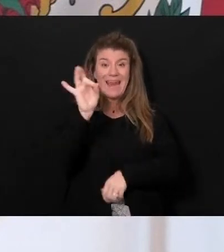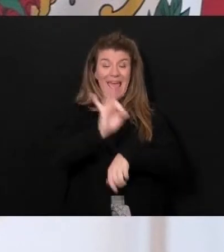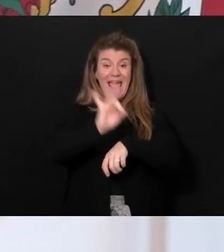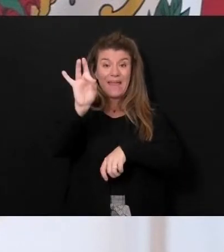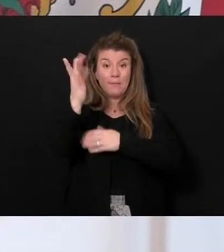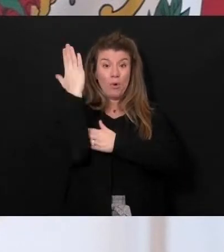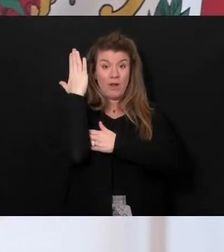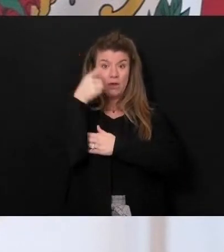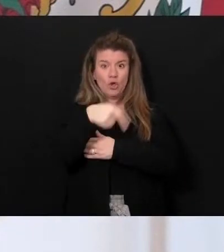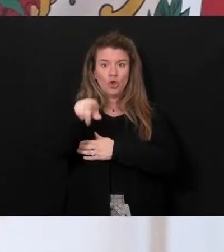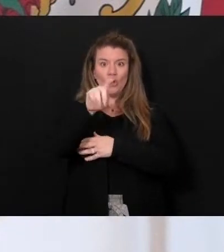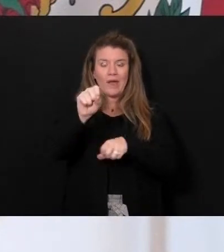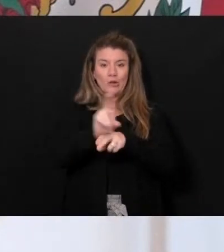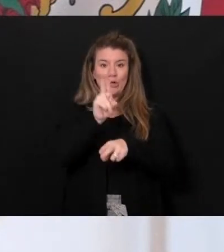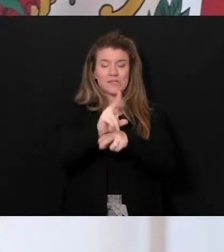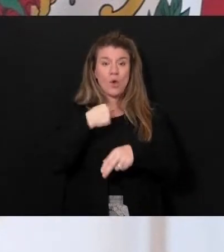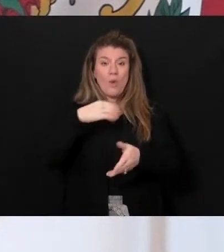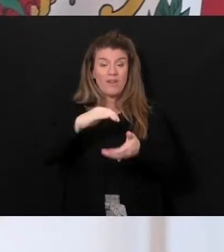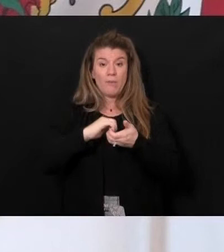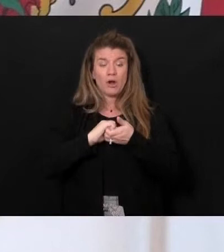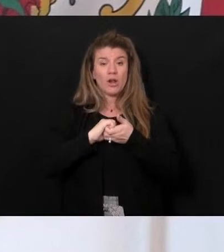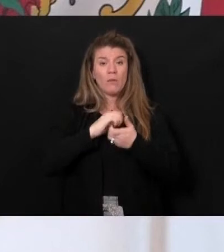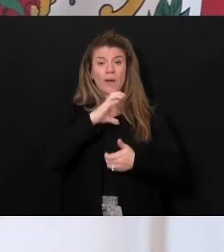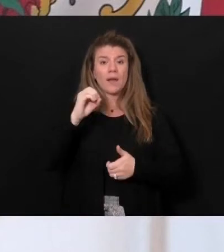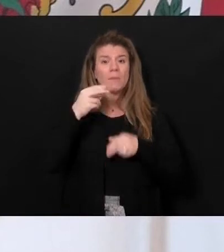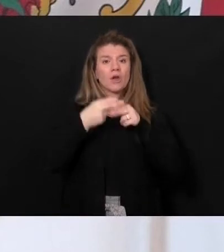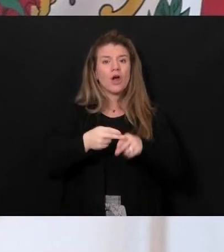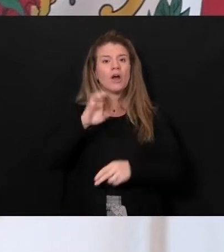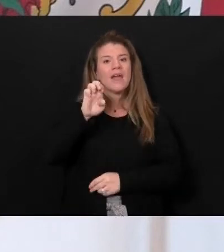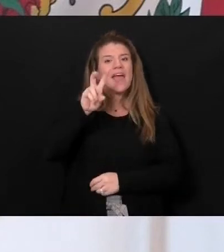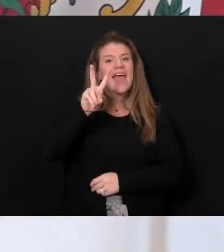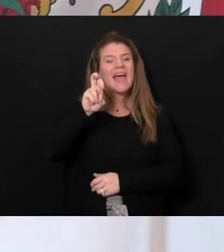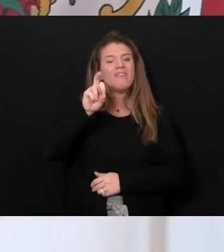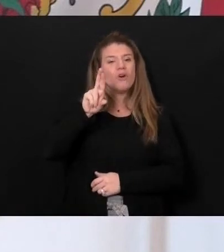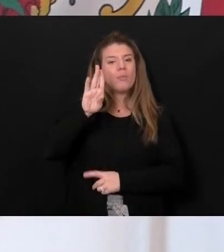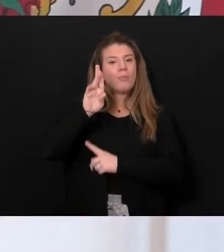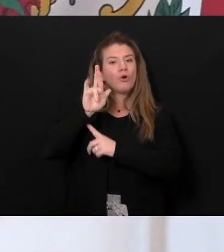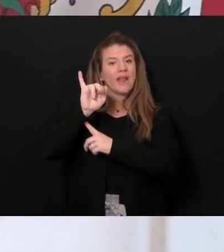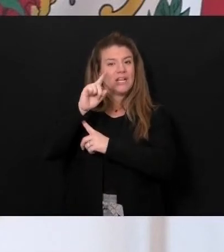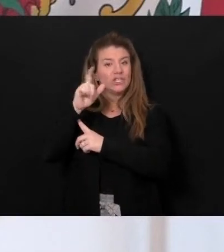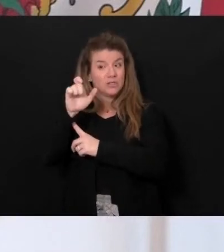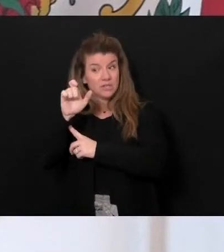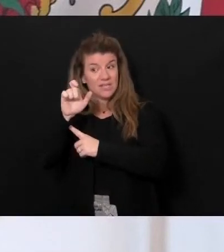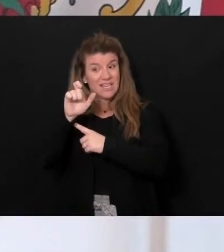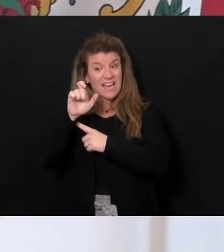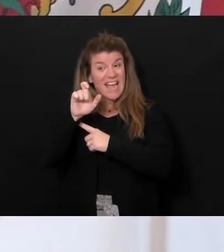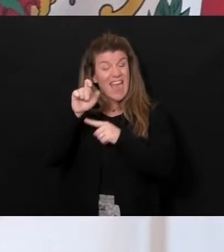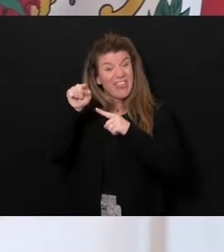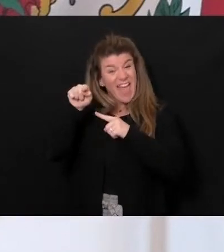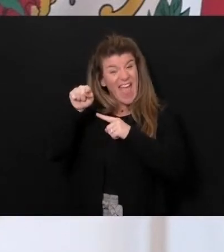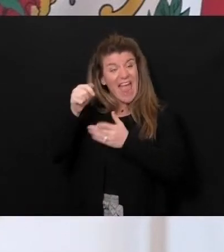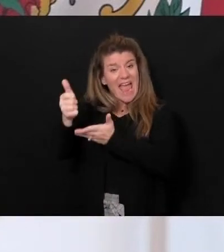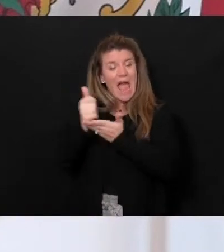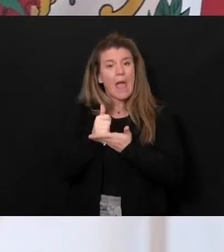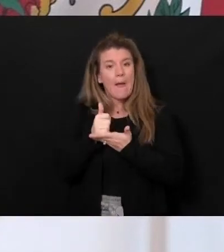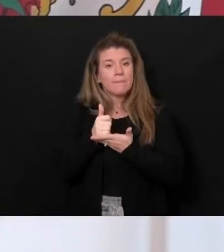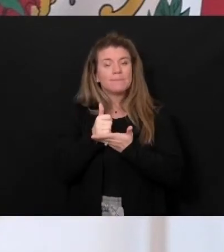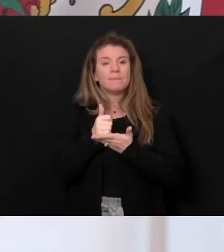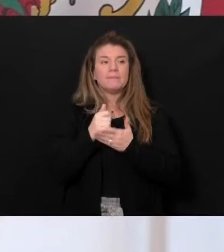a.m. We have partnered with a company called Everbridge. This company helps states